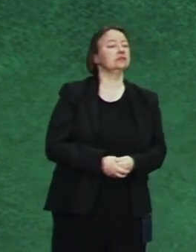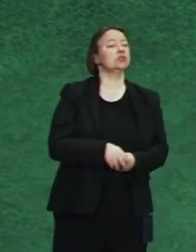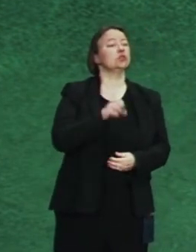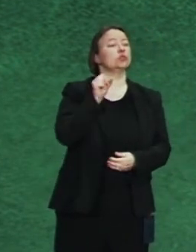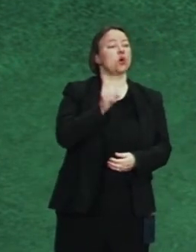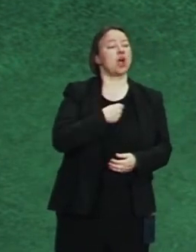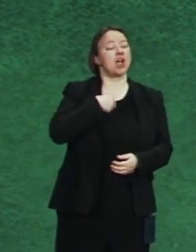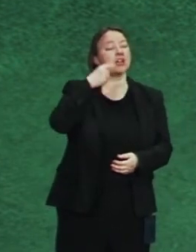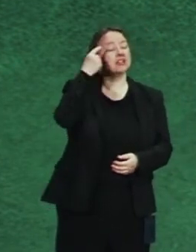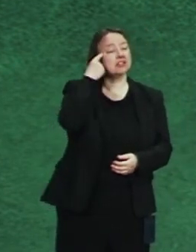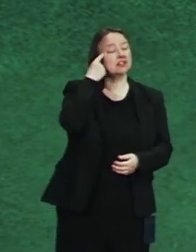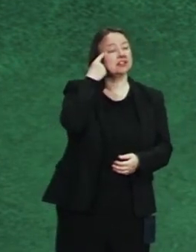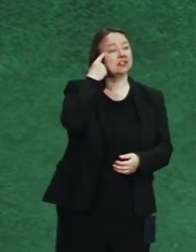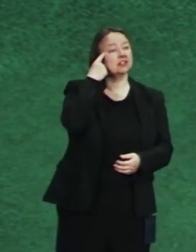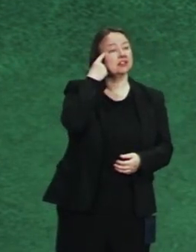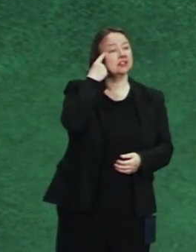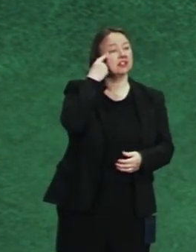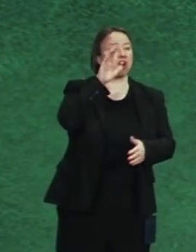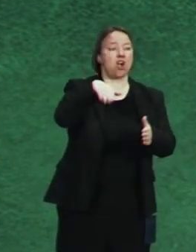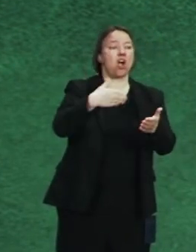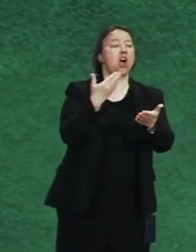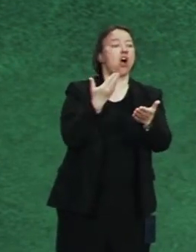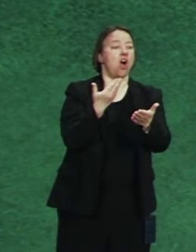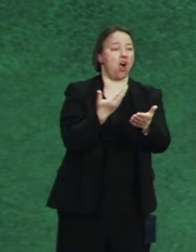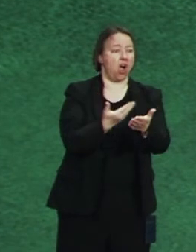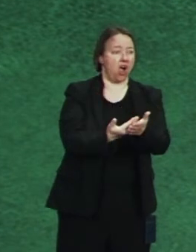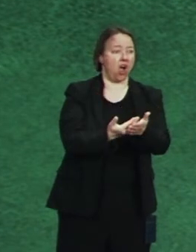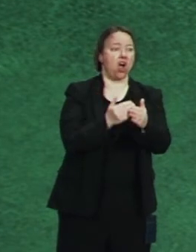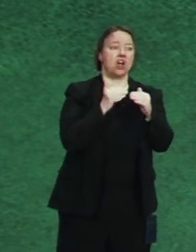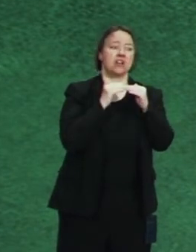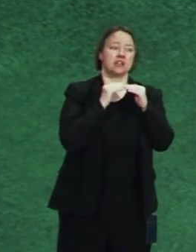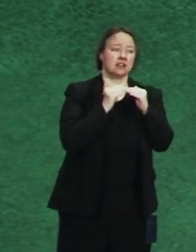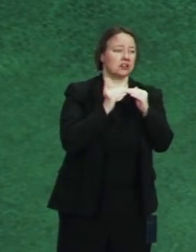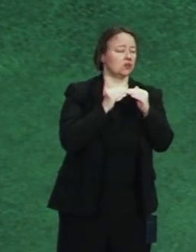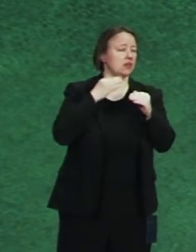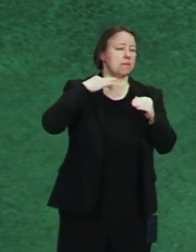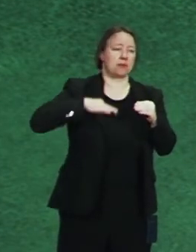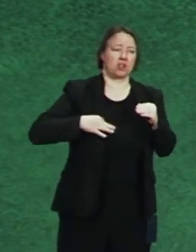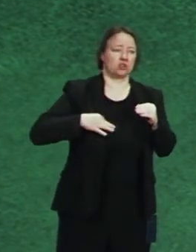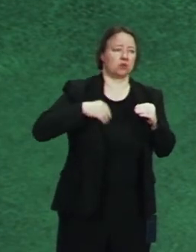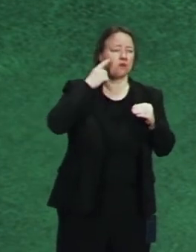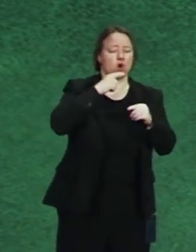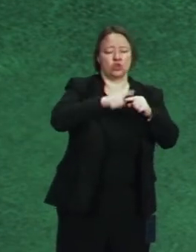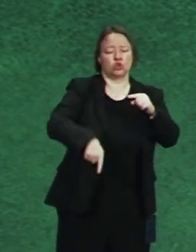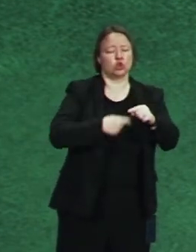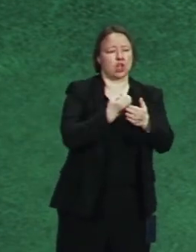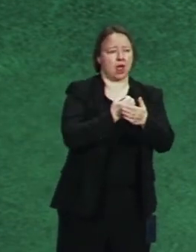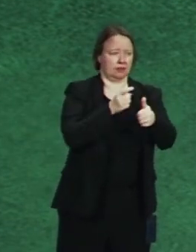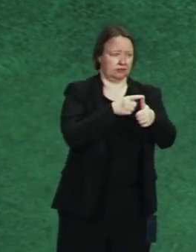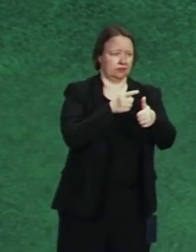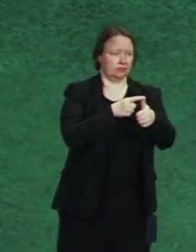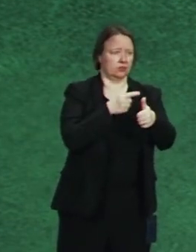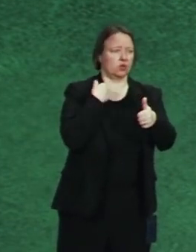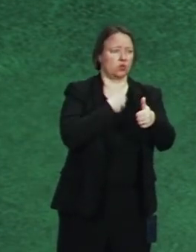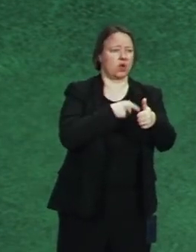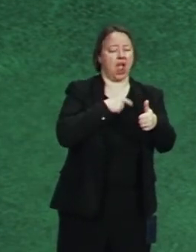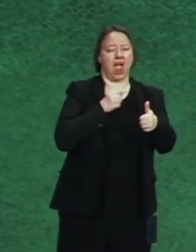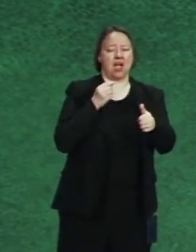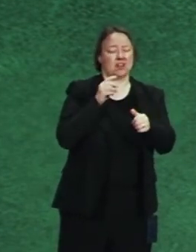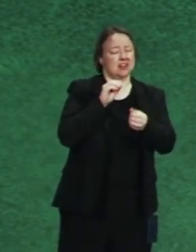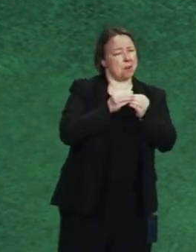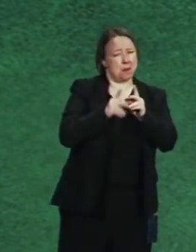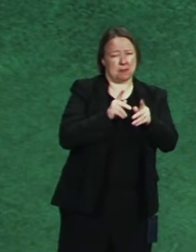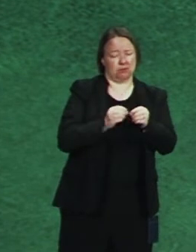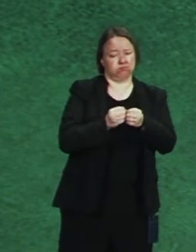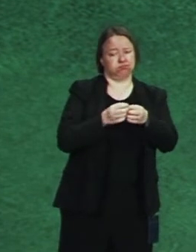So I think they are all very equally beneficial to the circular economy. One, we have a growing population, and